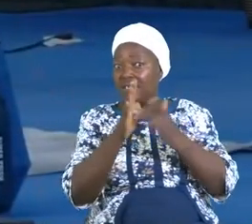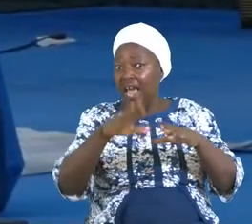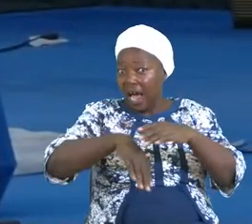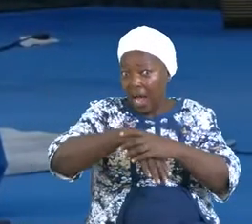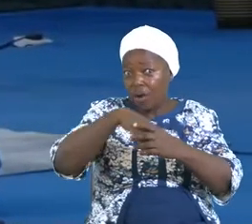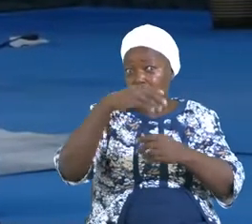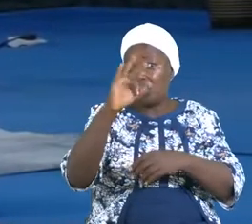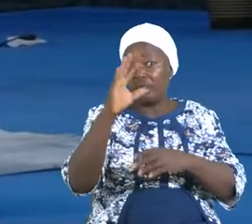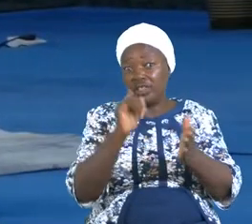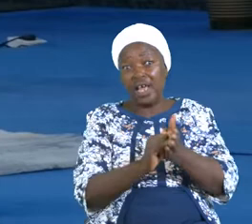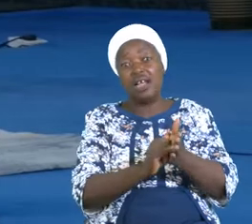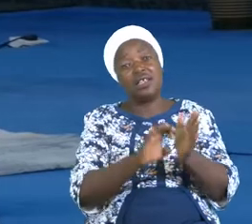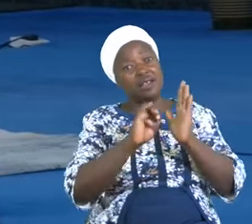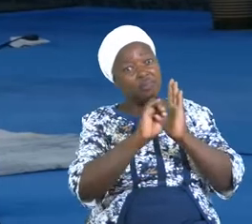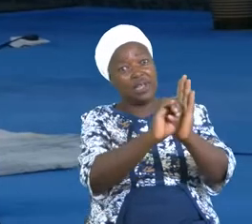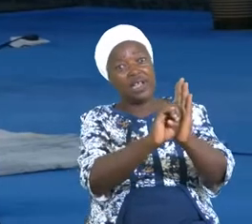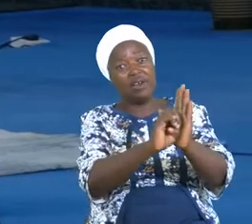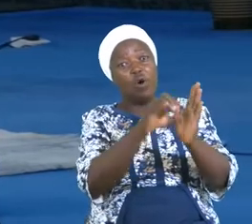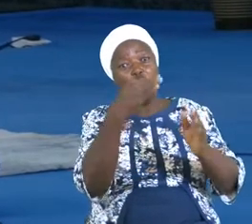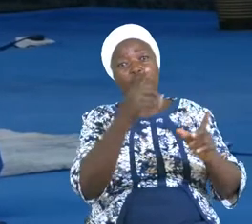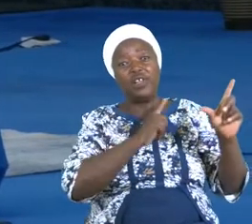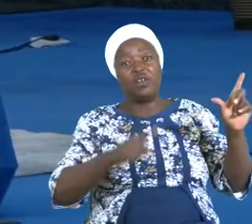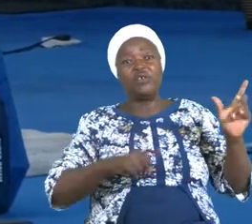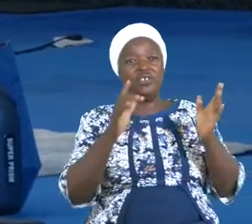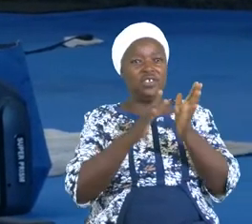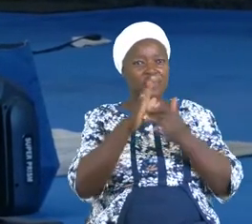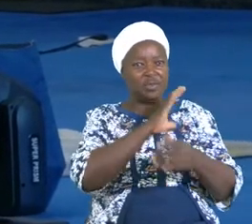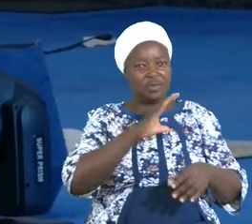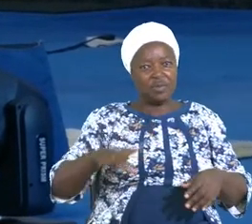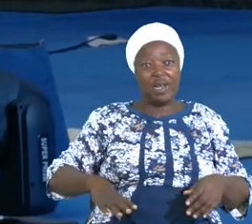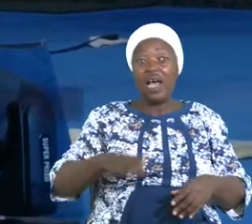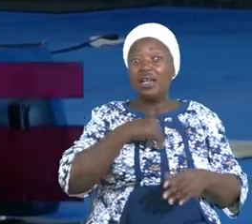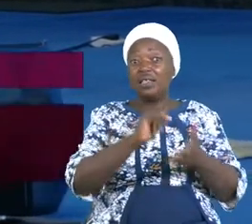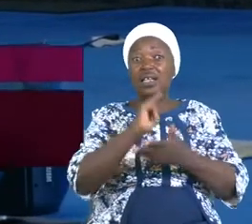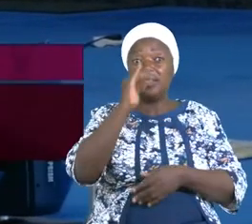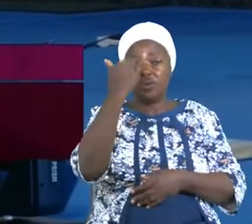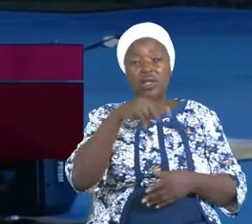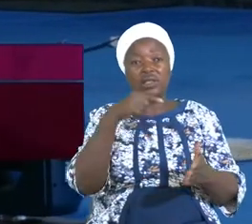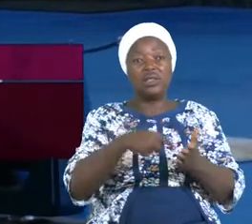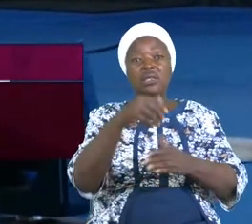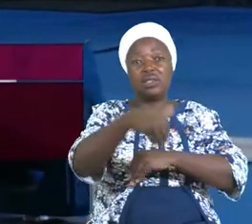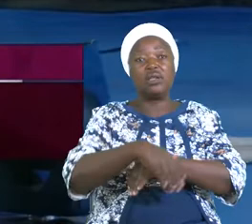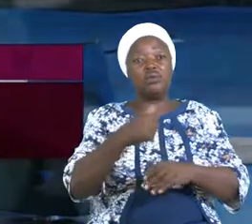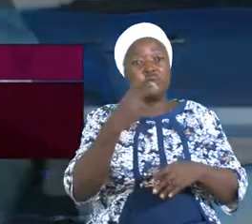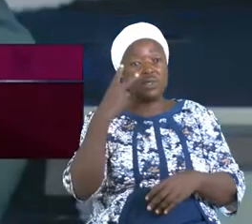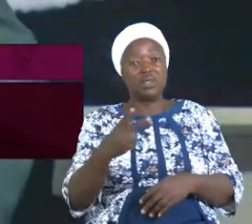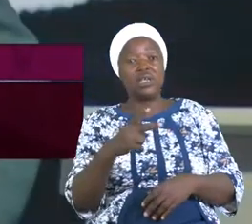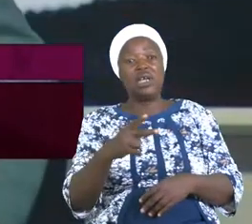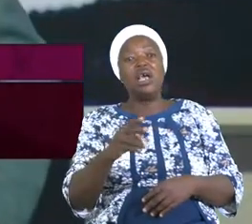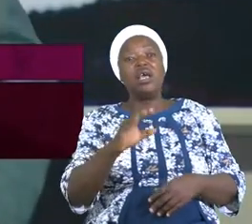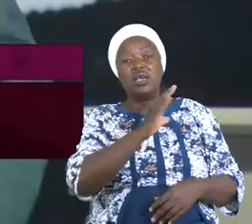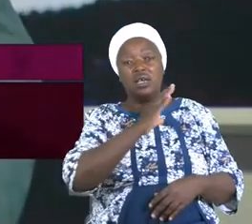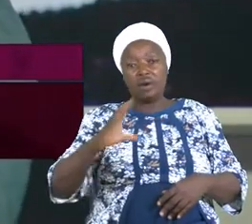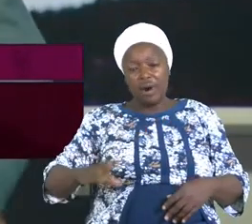that pattern of the Lord Jesus Christ. That's why tonight we're looking at Christ,